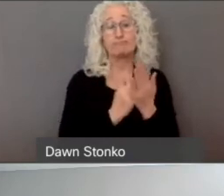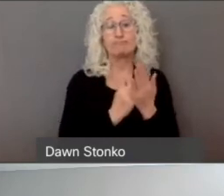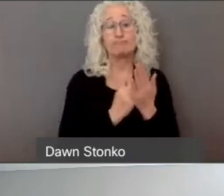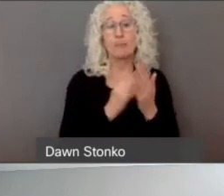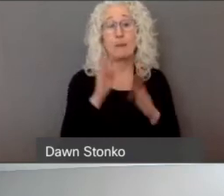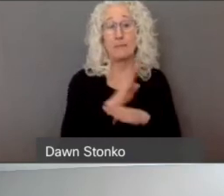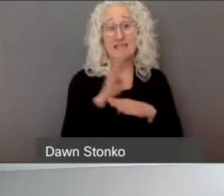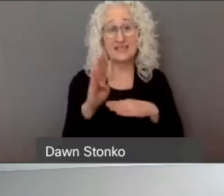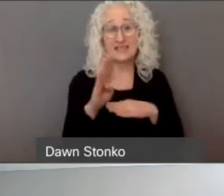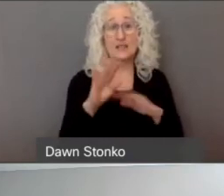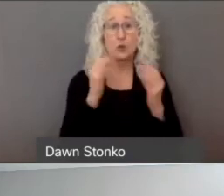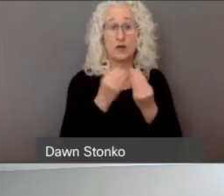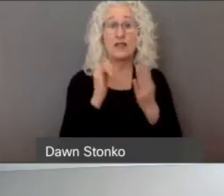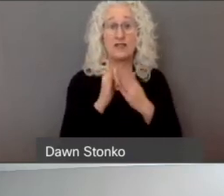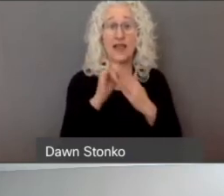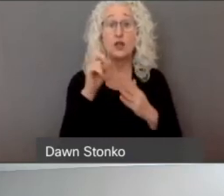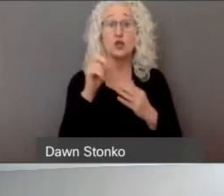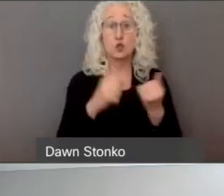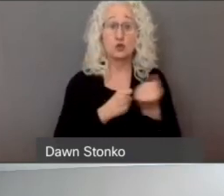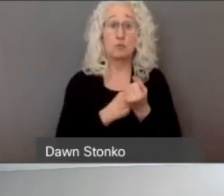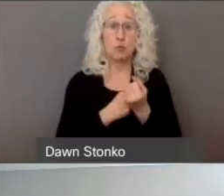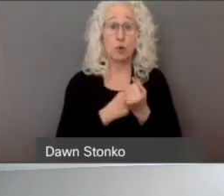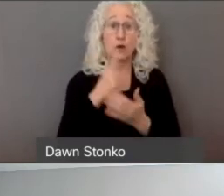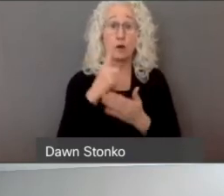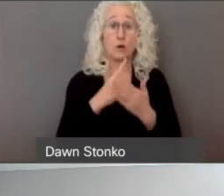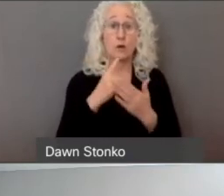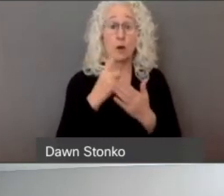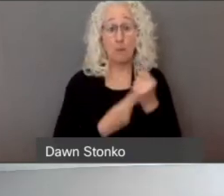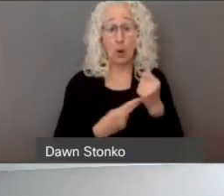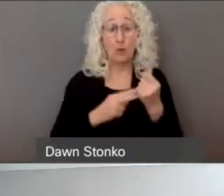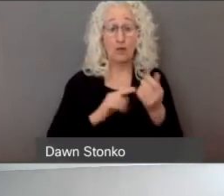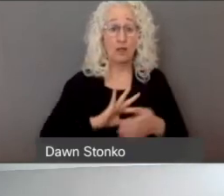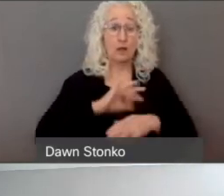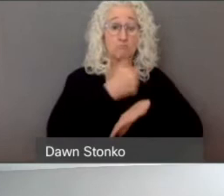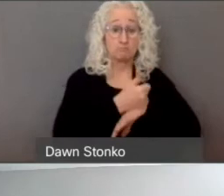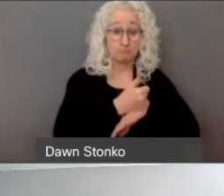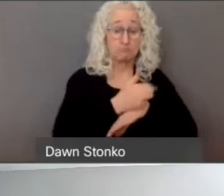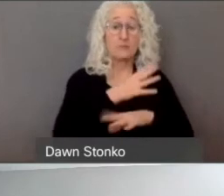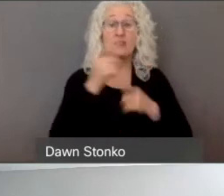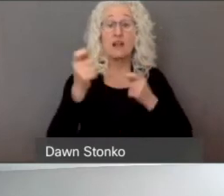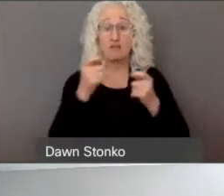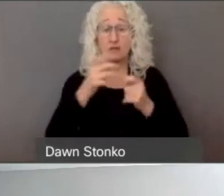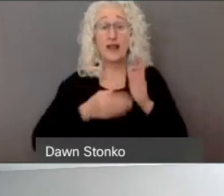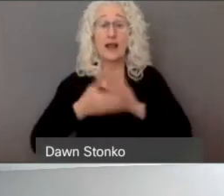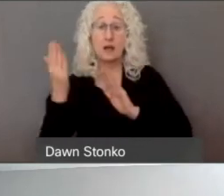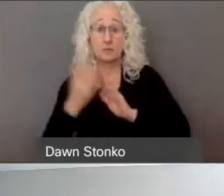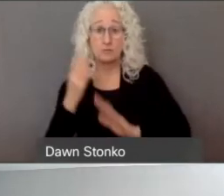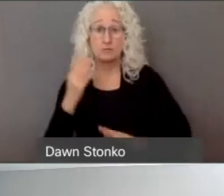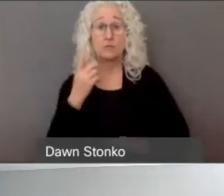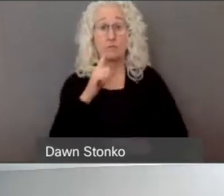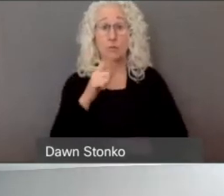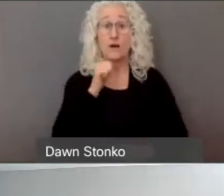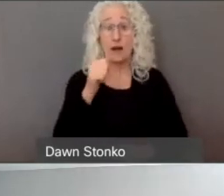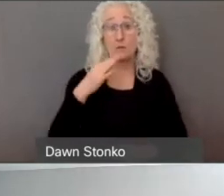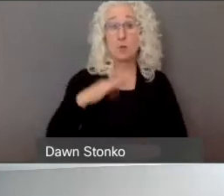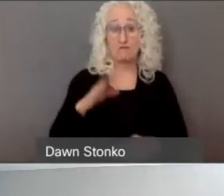organizations that do support both the formation and the governance and the operation of the not-for-profit business.